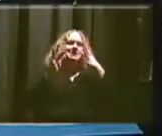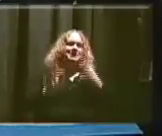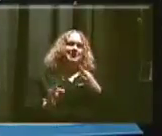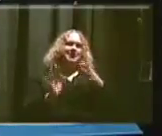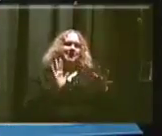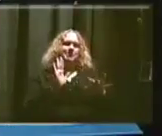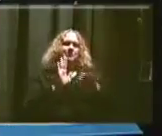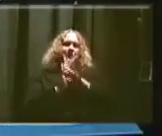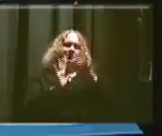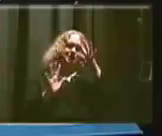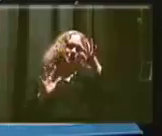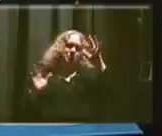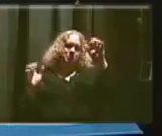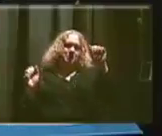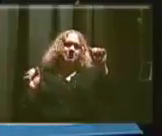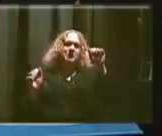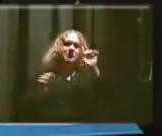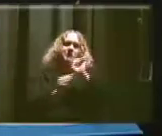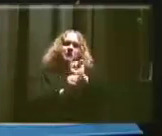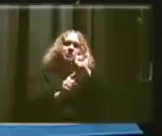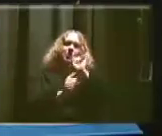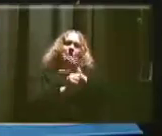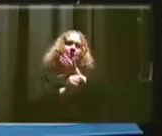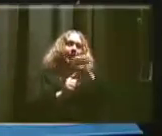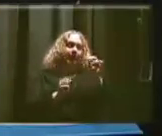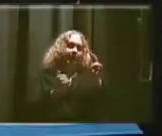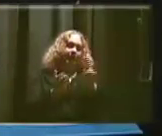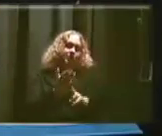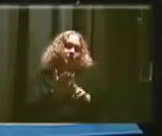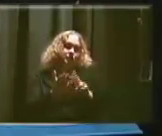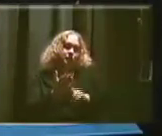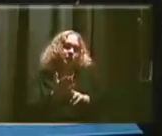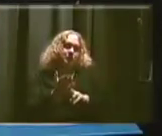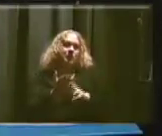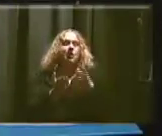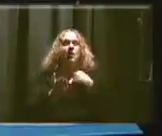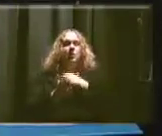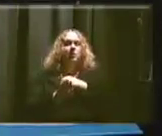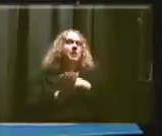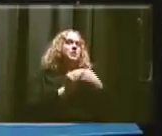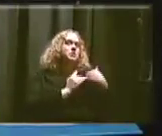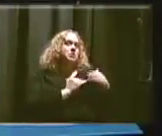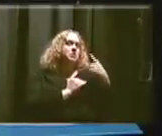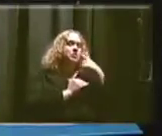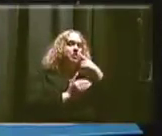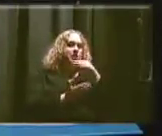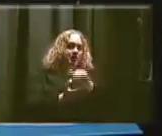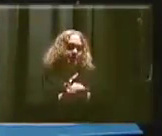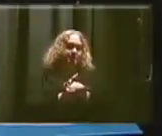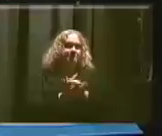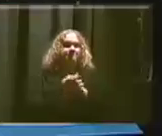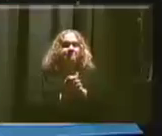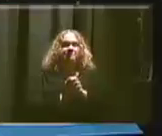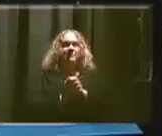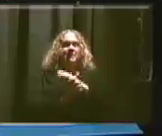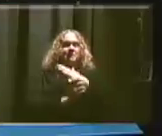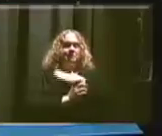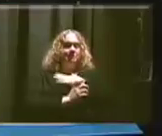superintendent's employment and contract. And we are accountable for that, in my view.